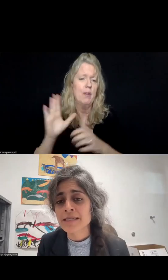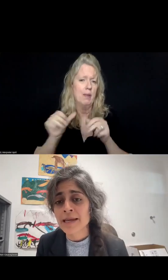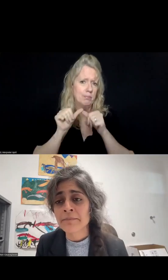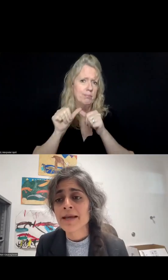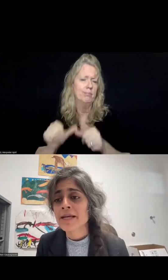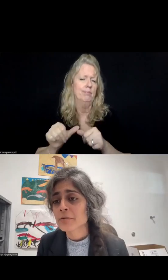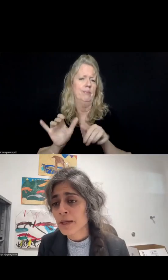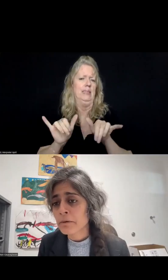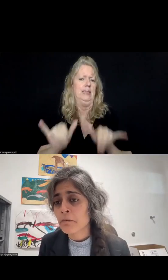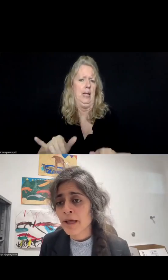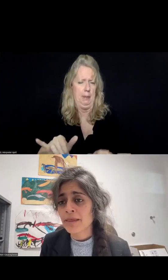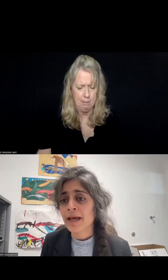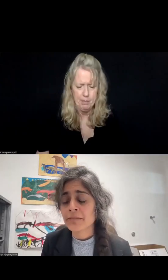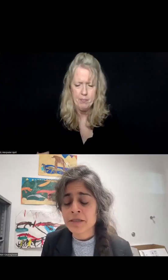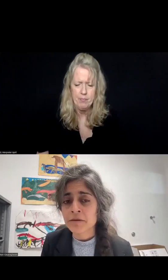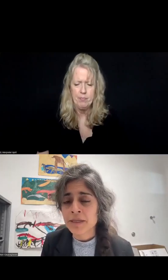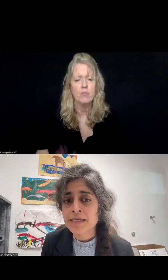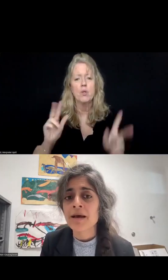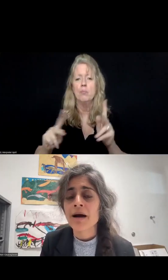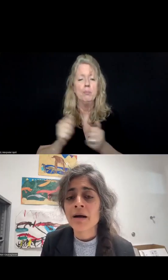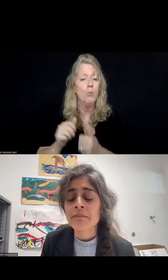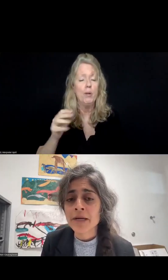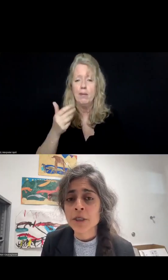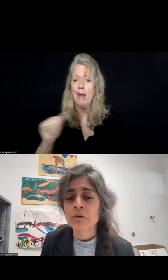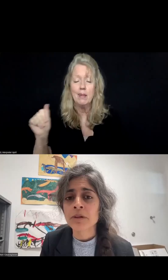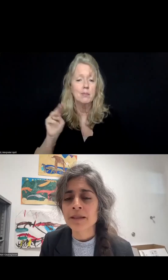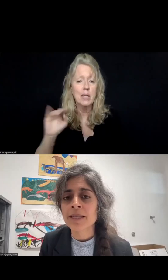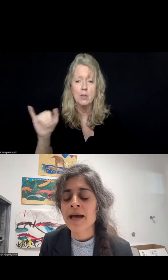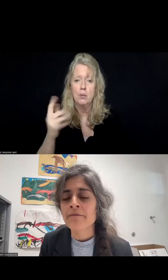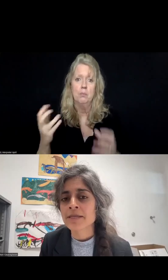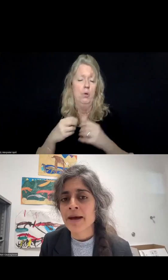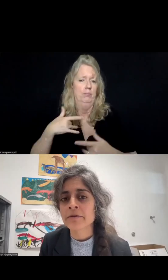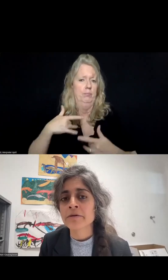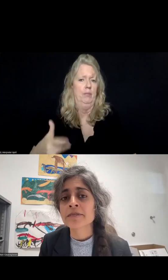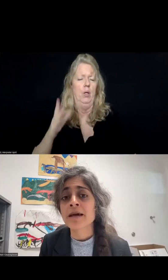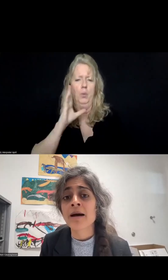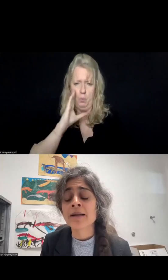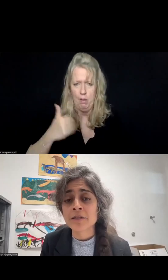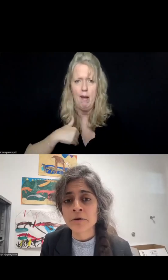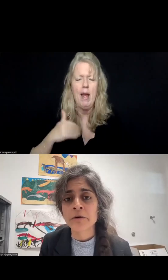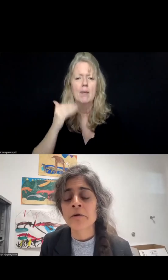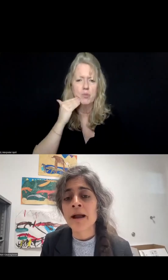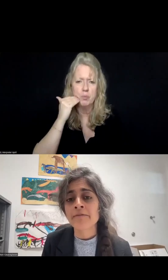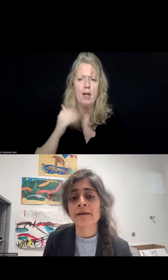stay the same. So people with any mental illness are much more likely to have a tobacco use